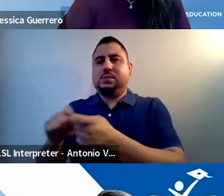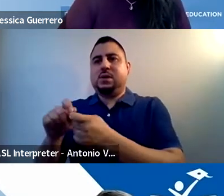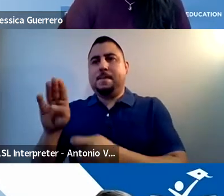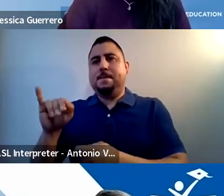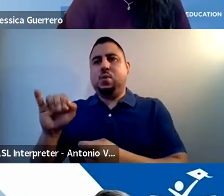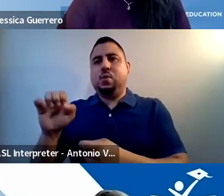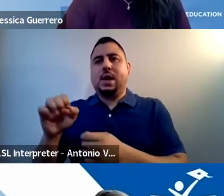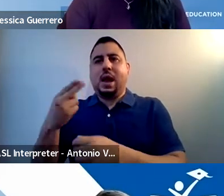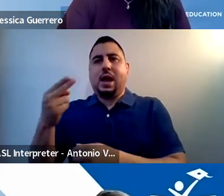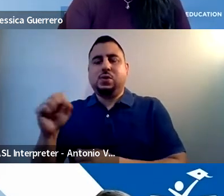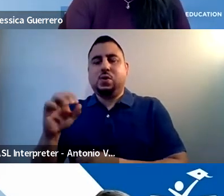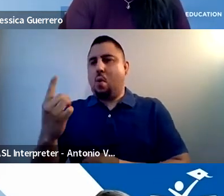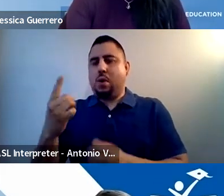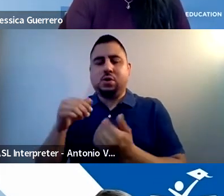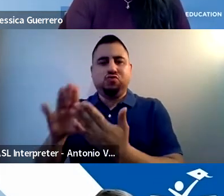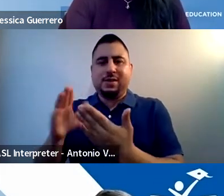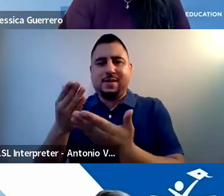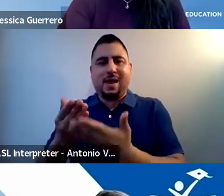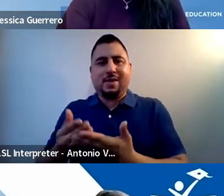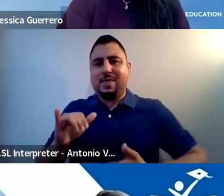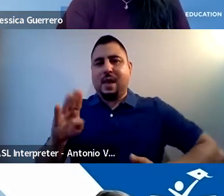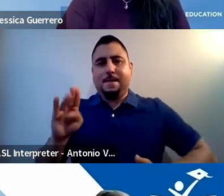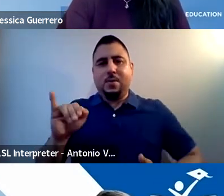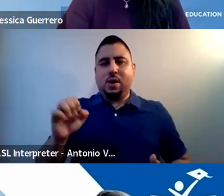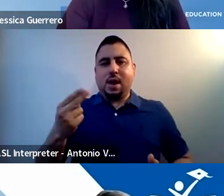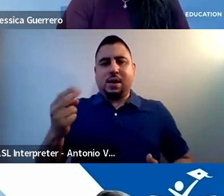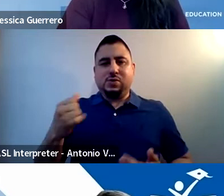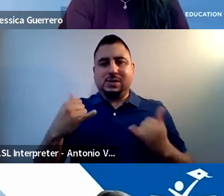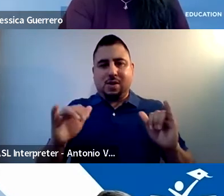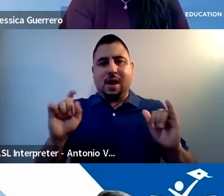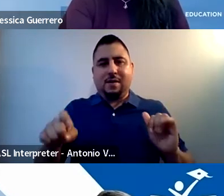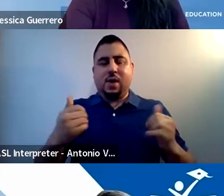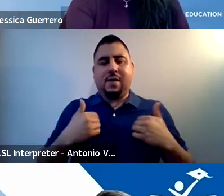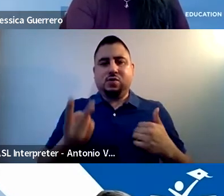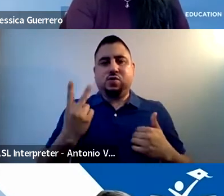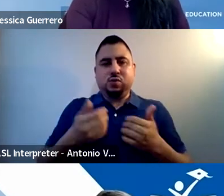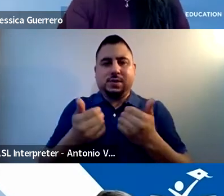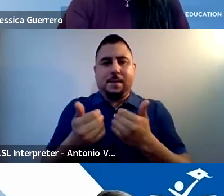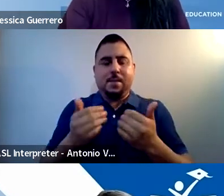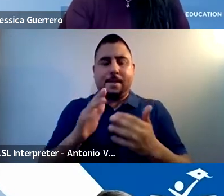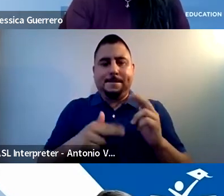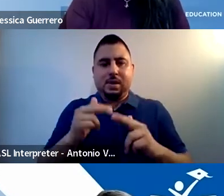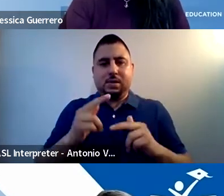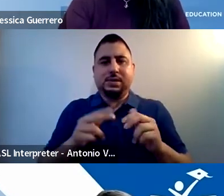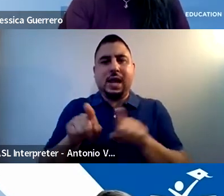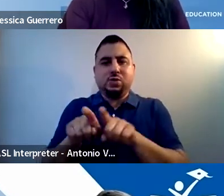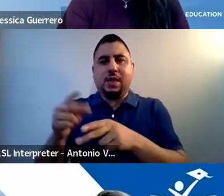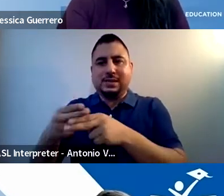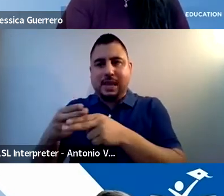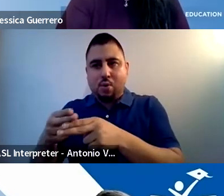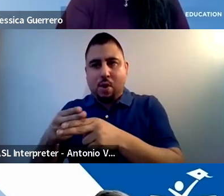High School. No one is addressing the fact that Bowie High School still has to have two different buildings as well as temporaries